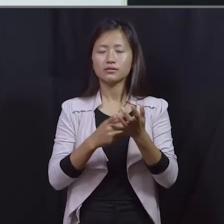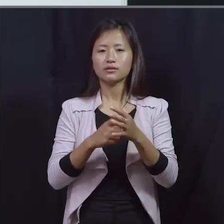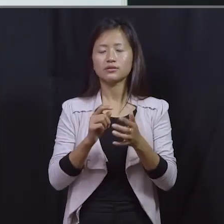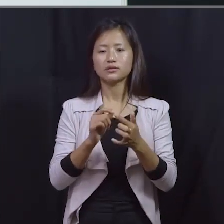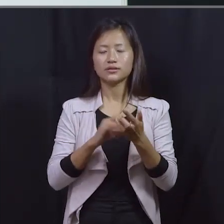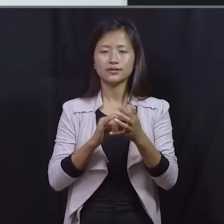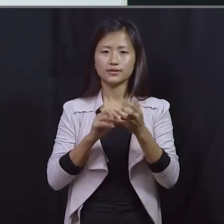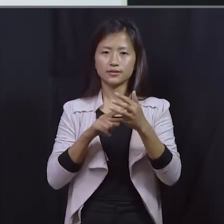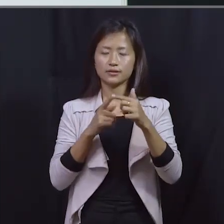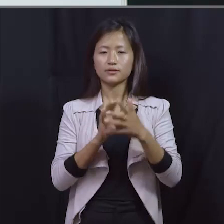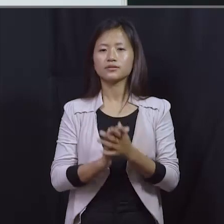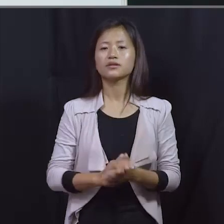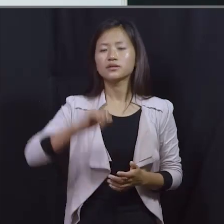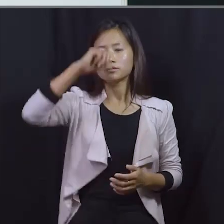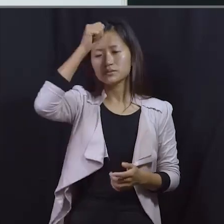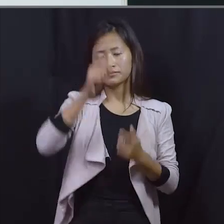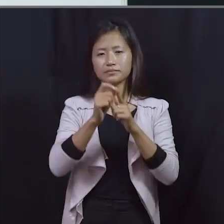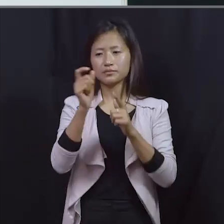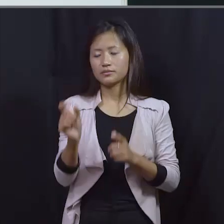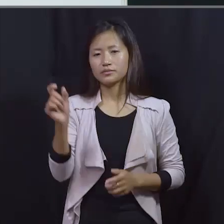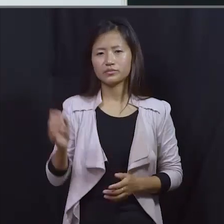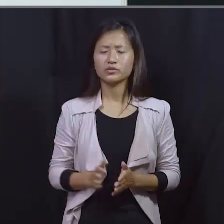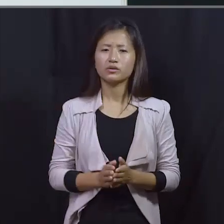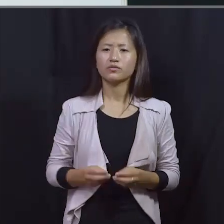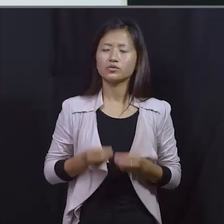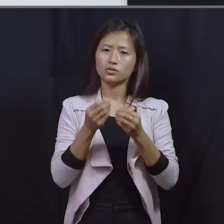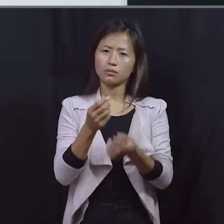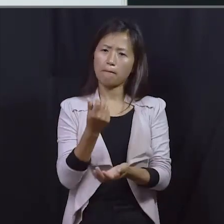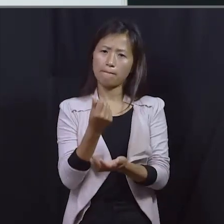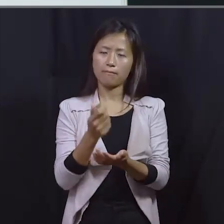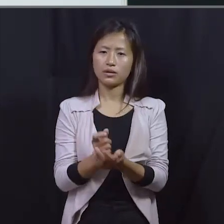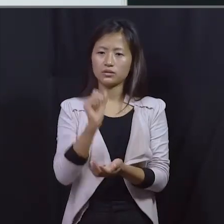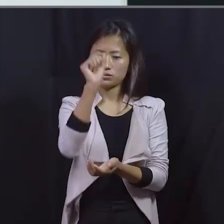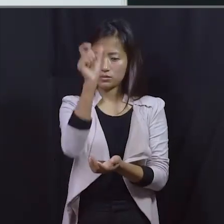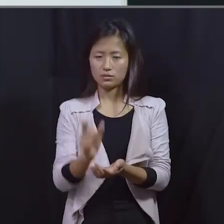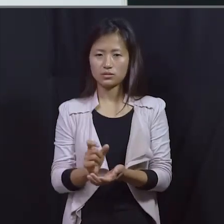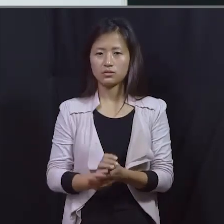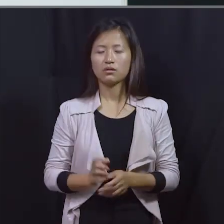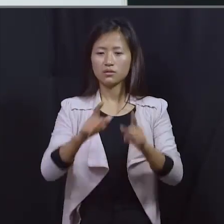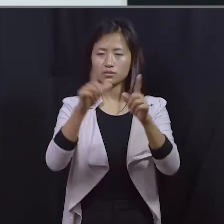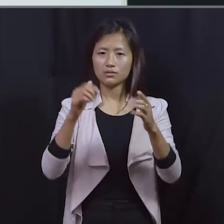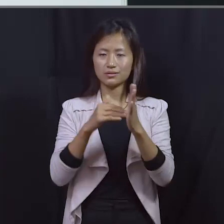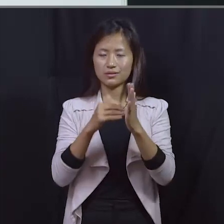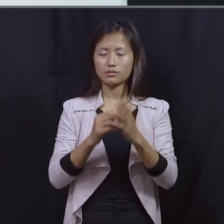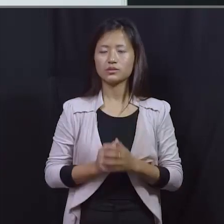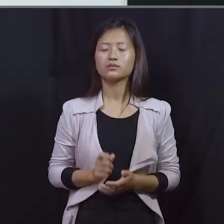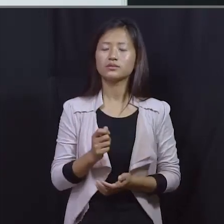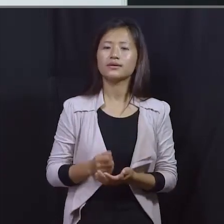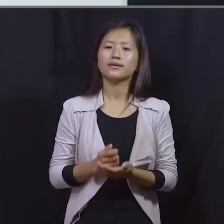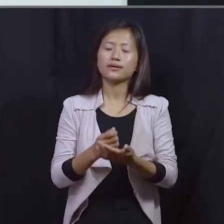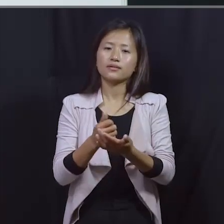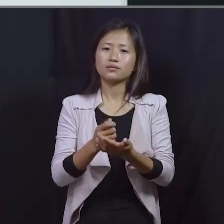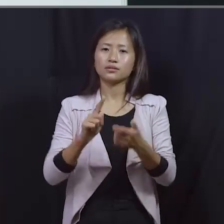Indian peasants have to face in the hands of those moneylenders, in the hands of those zamindars, etc. And that, in fact, it